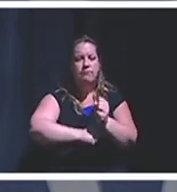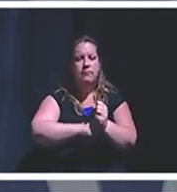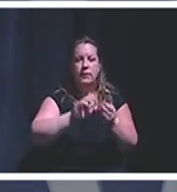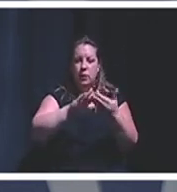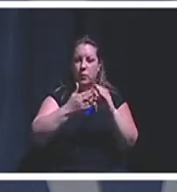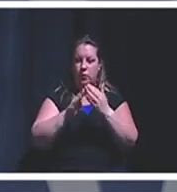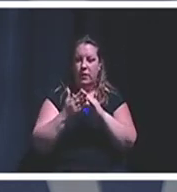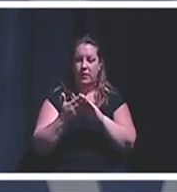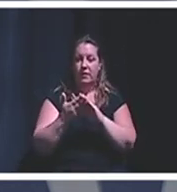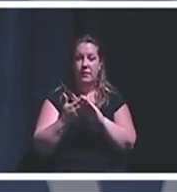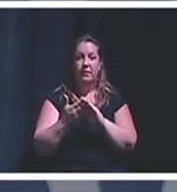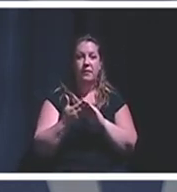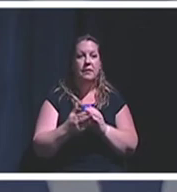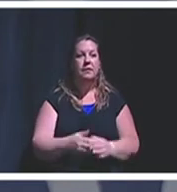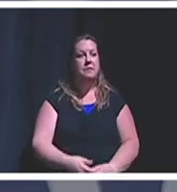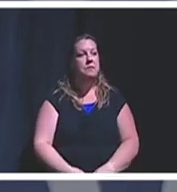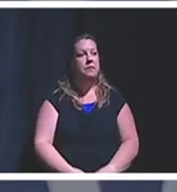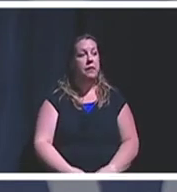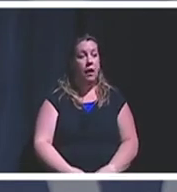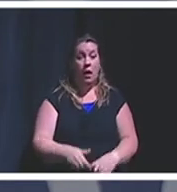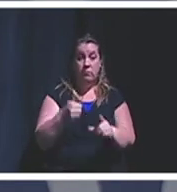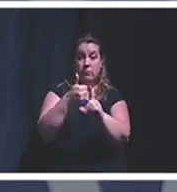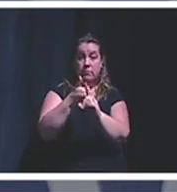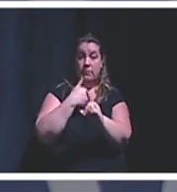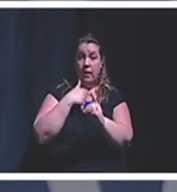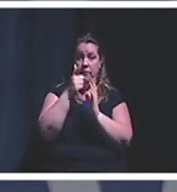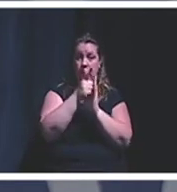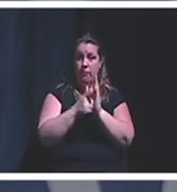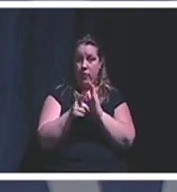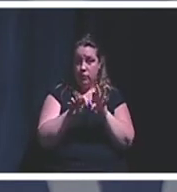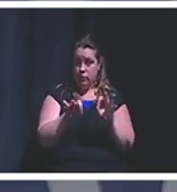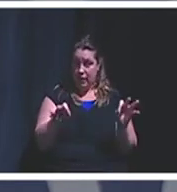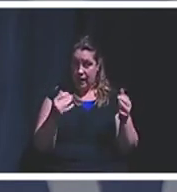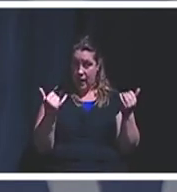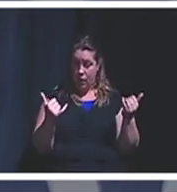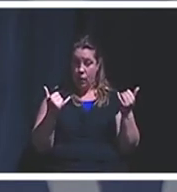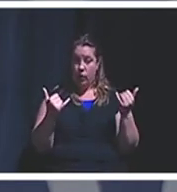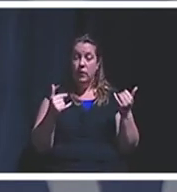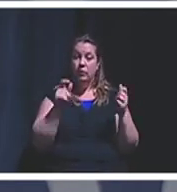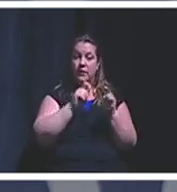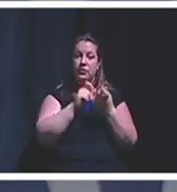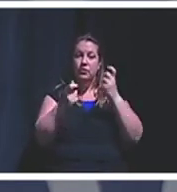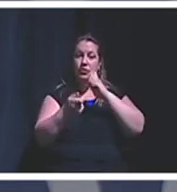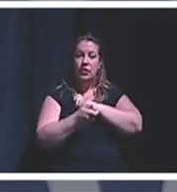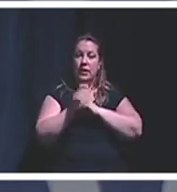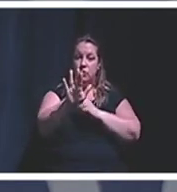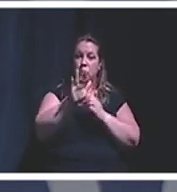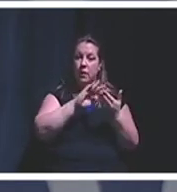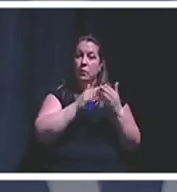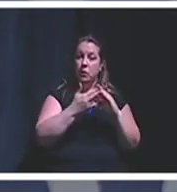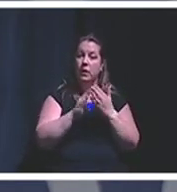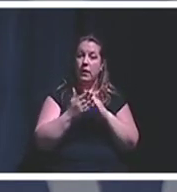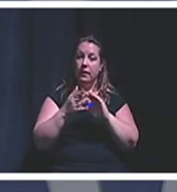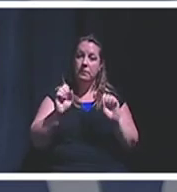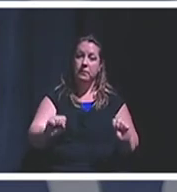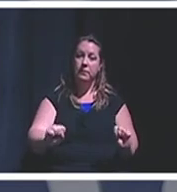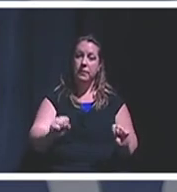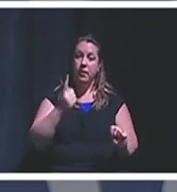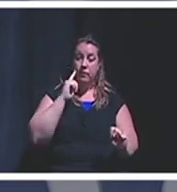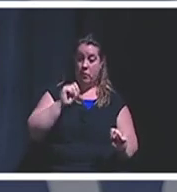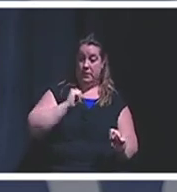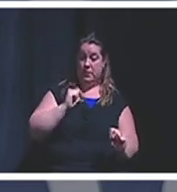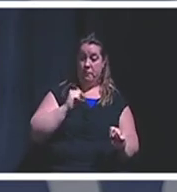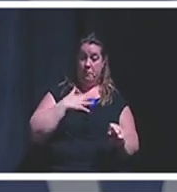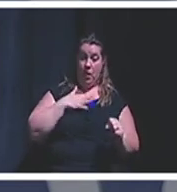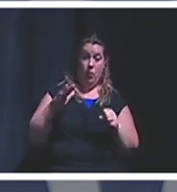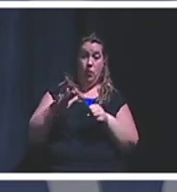Simply by having a law degree, you have a chance to make a difference in your community. For me, I have spent my